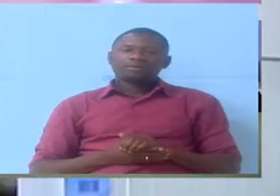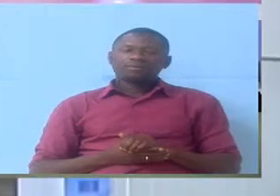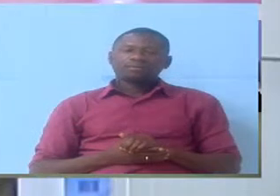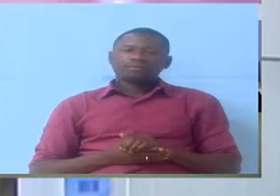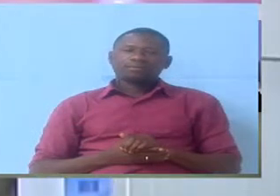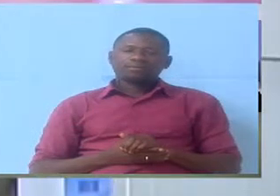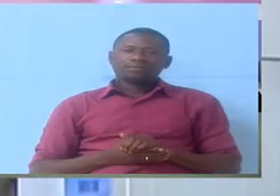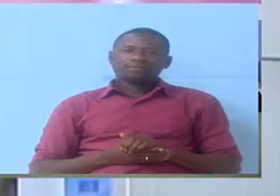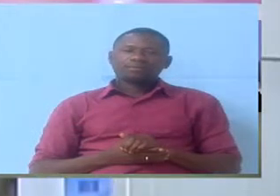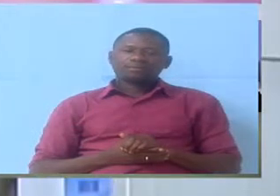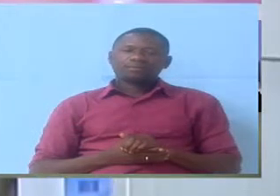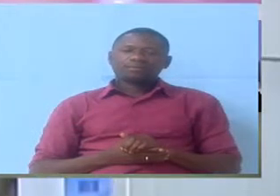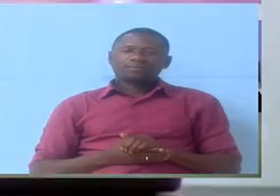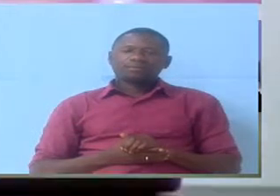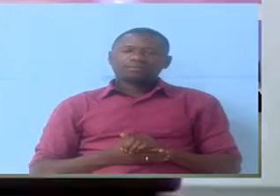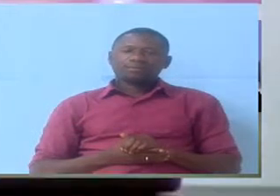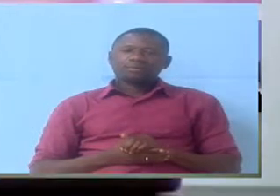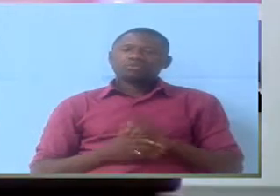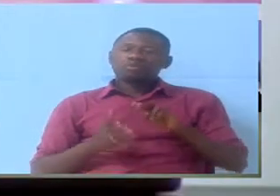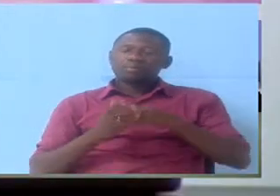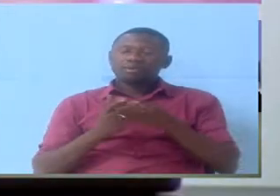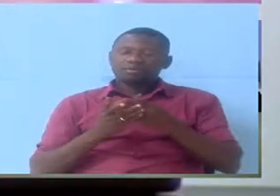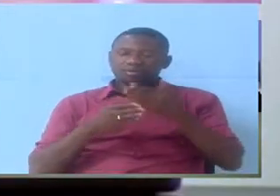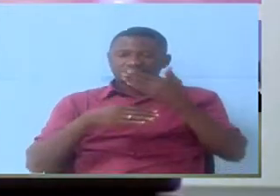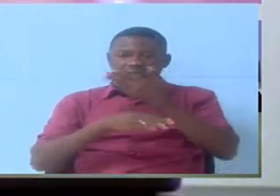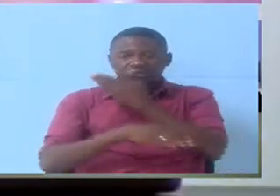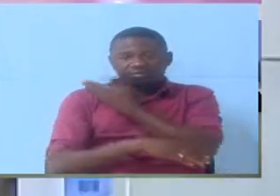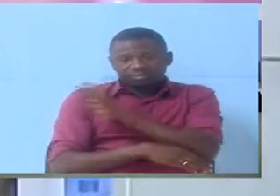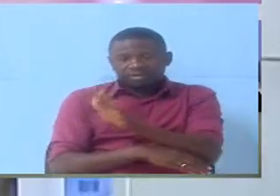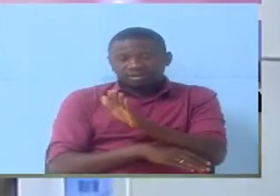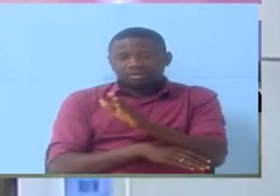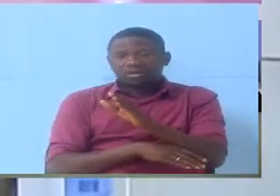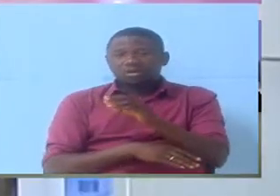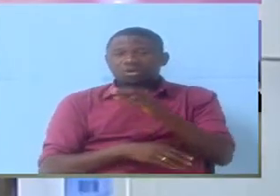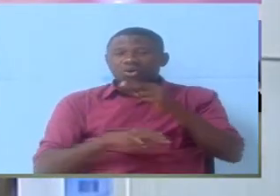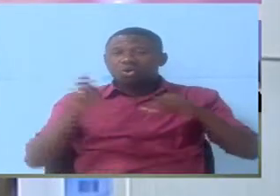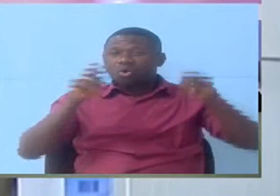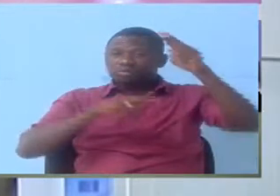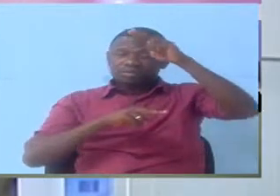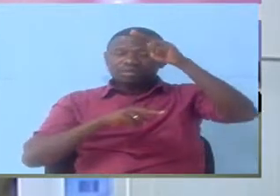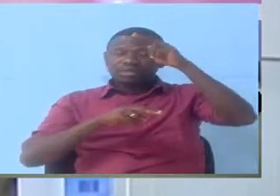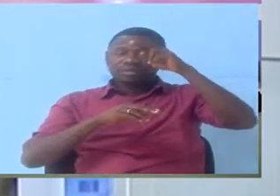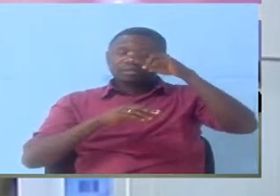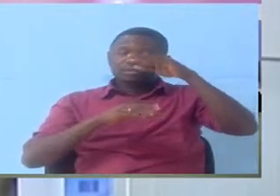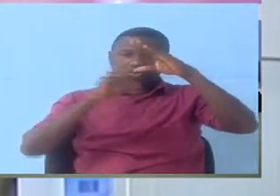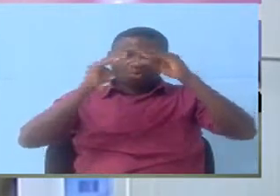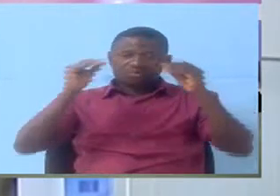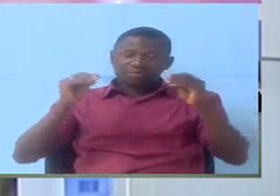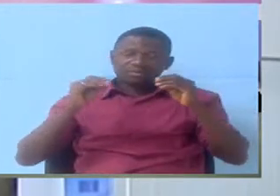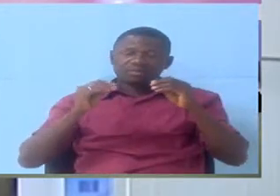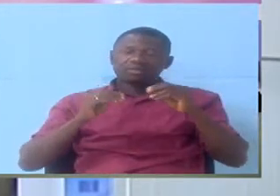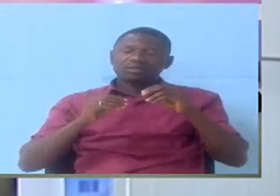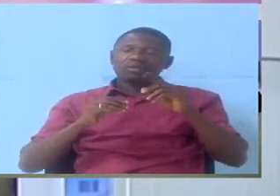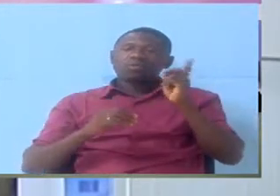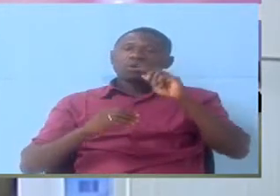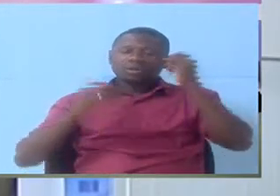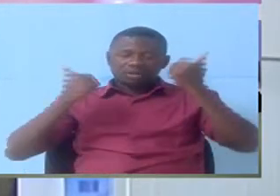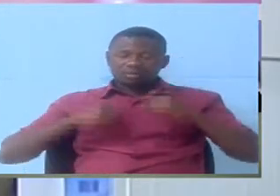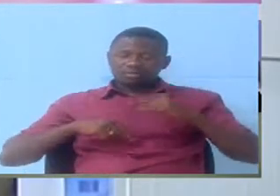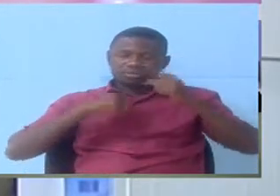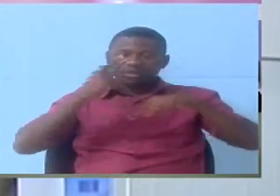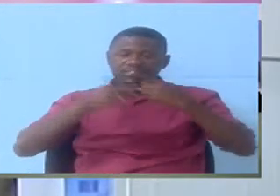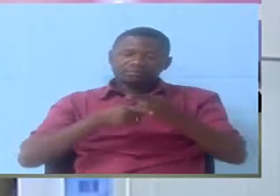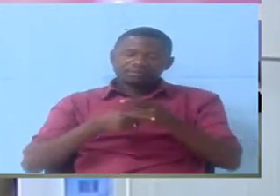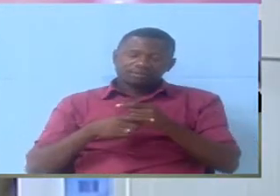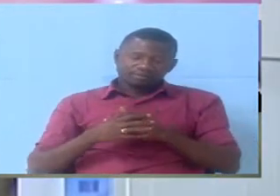I took over from Konta upstairs. So you were kicked upstairs. Yes. And then what happened after that? That was on Tuesday